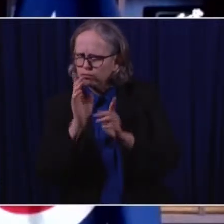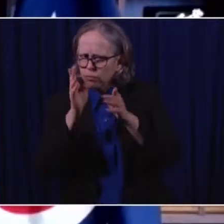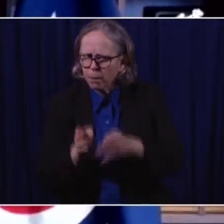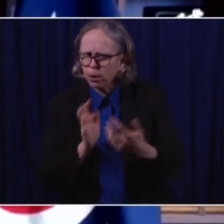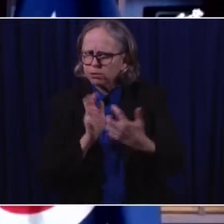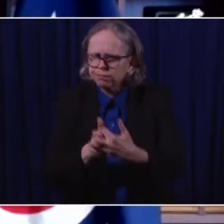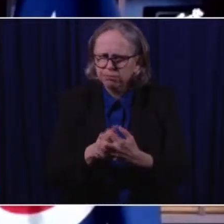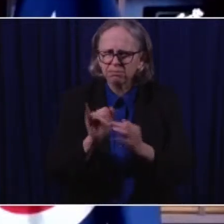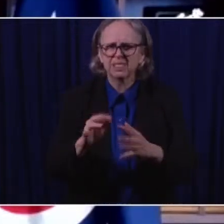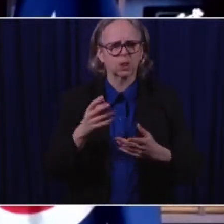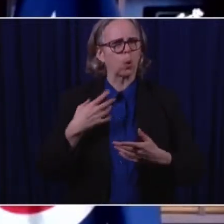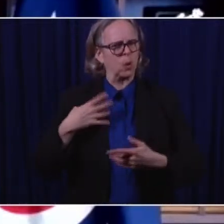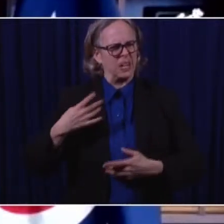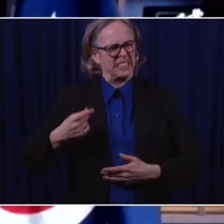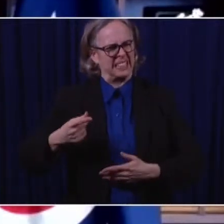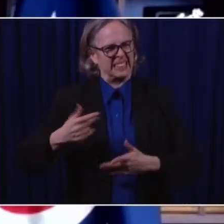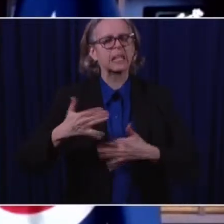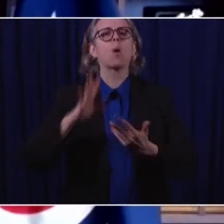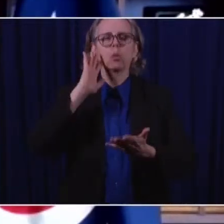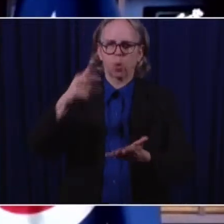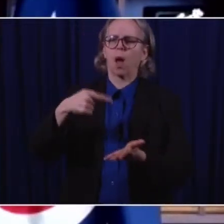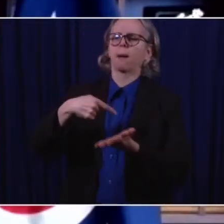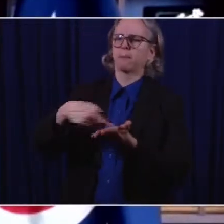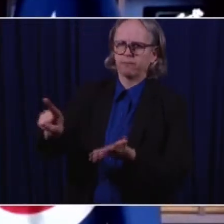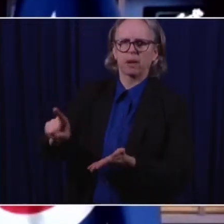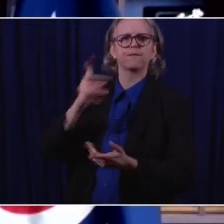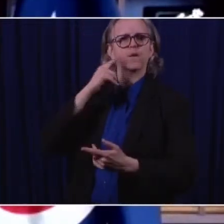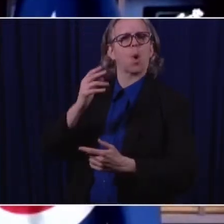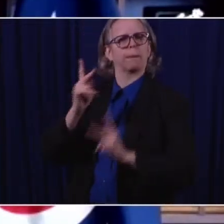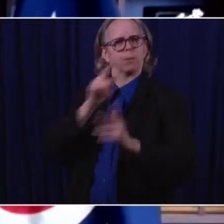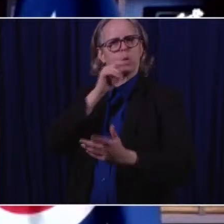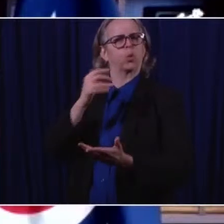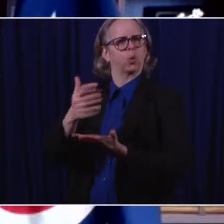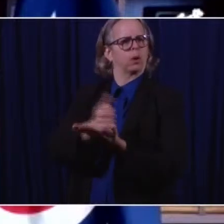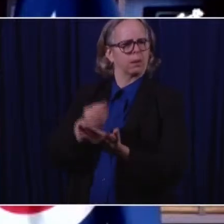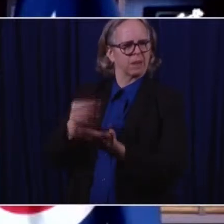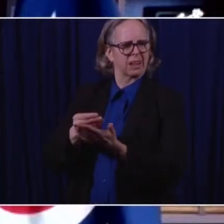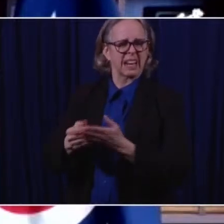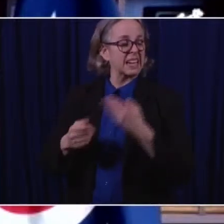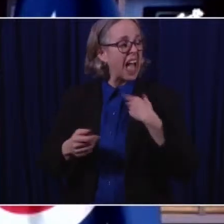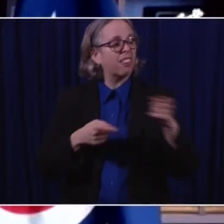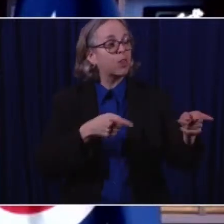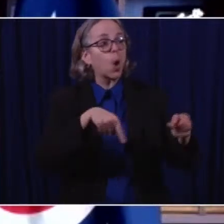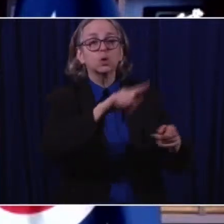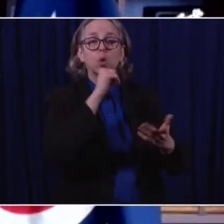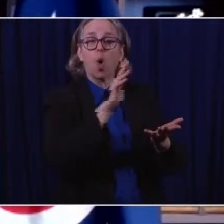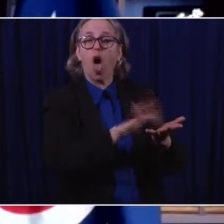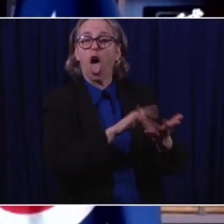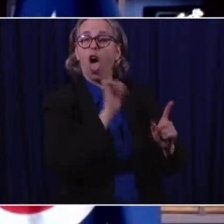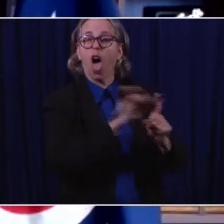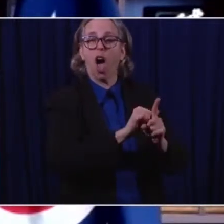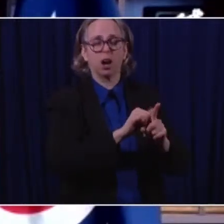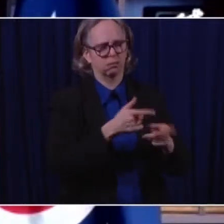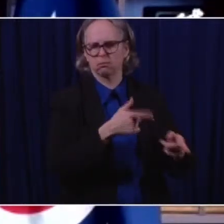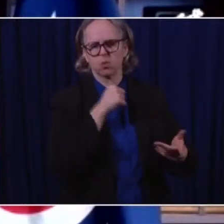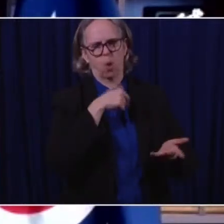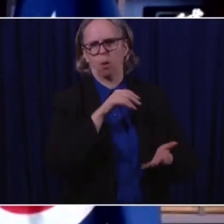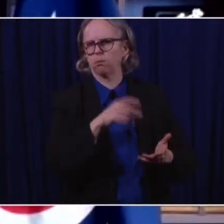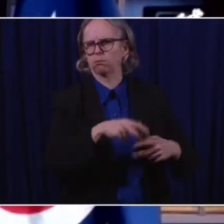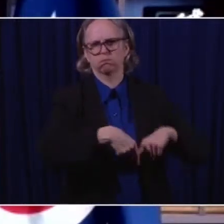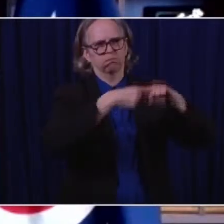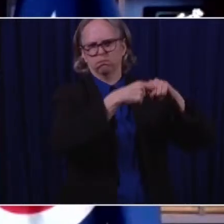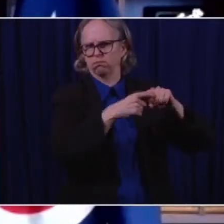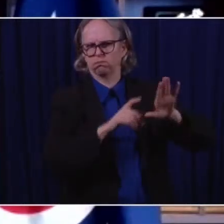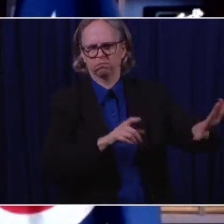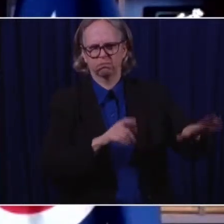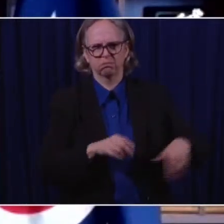money out to the people who deserve it. We will have Jeff Fricke, who